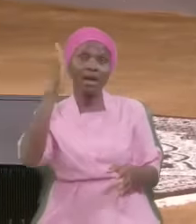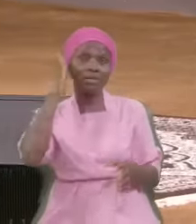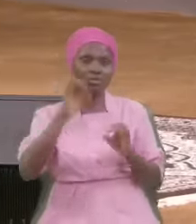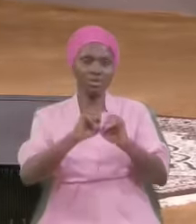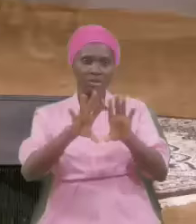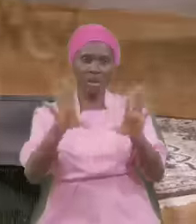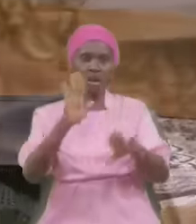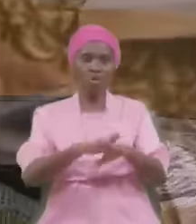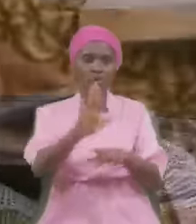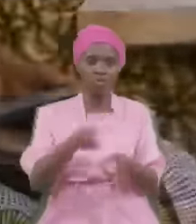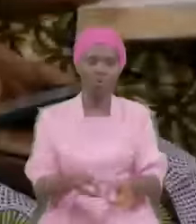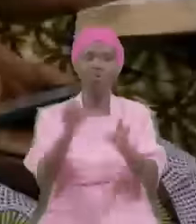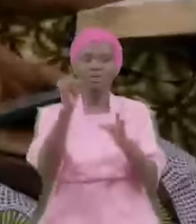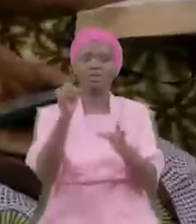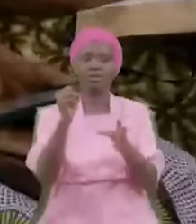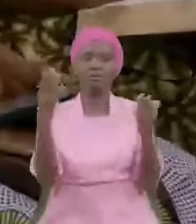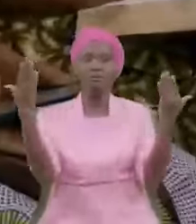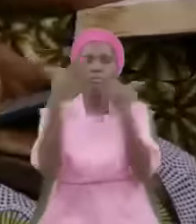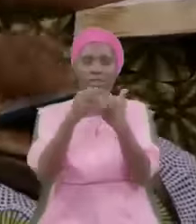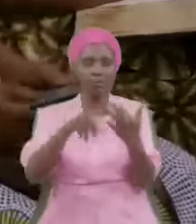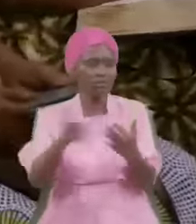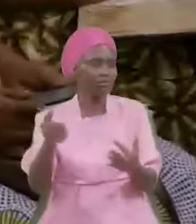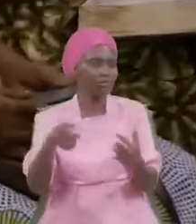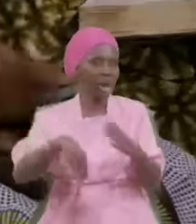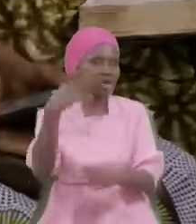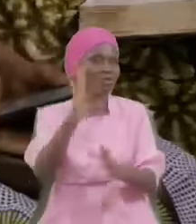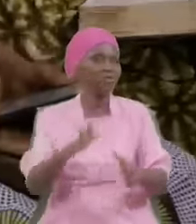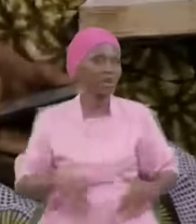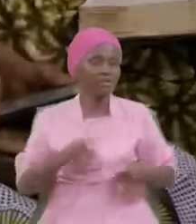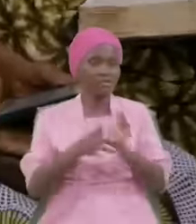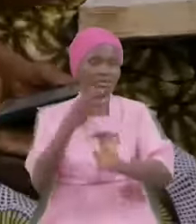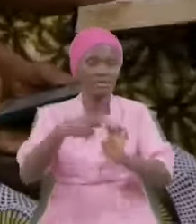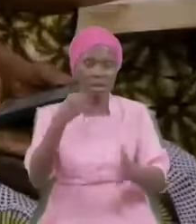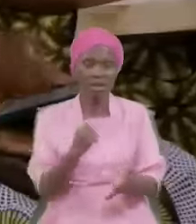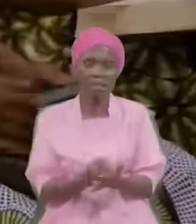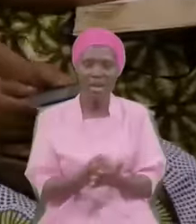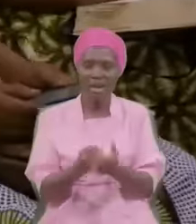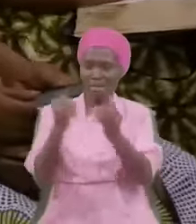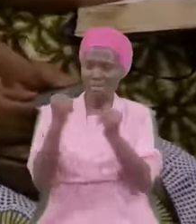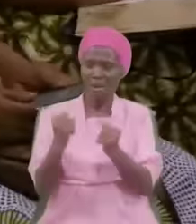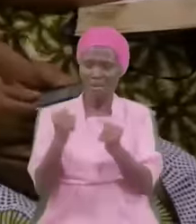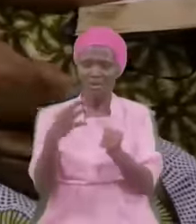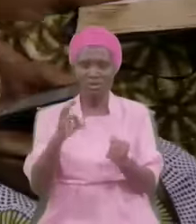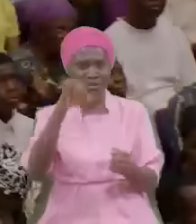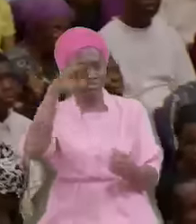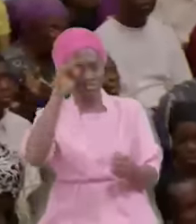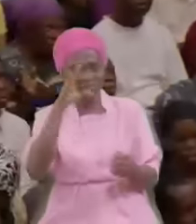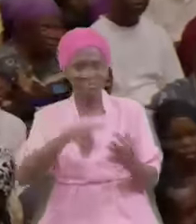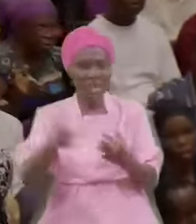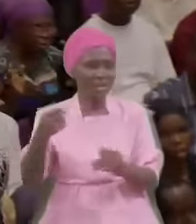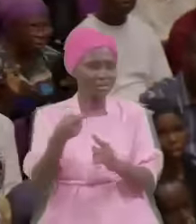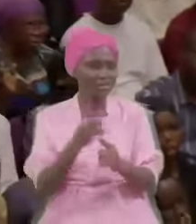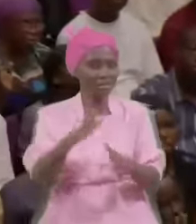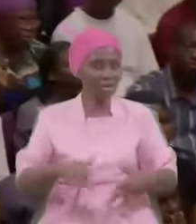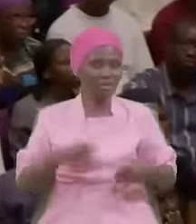ways. Darkness, get out of your life. Powers of darkness, out of your life.